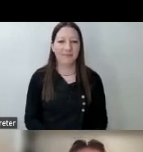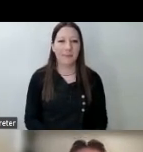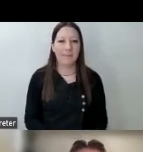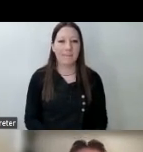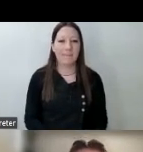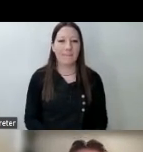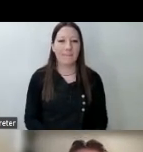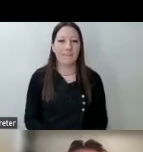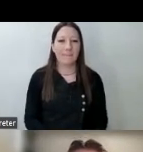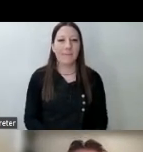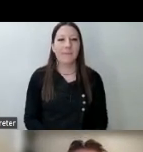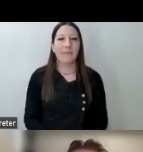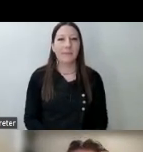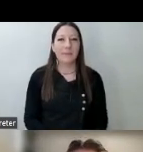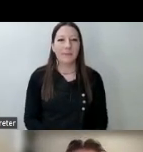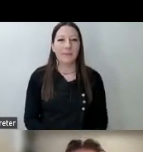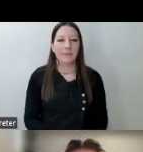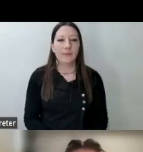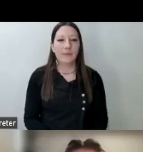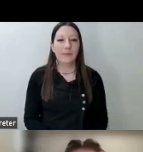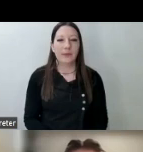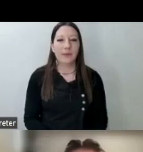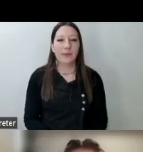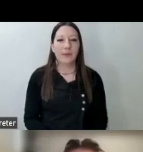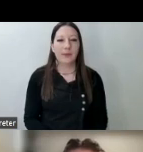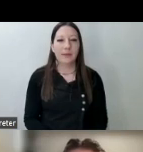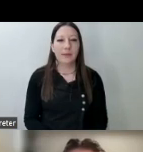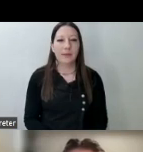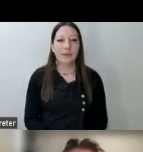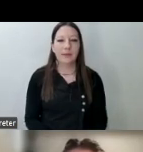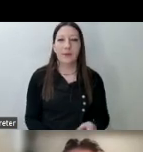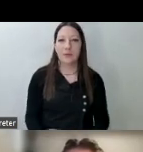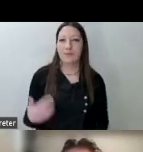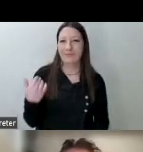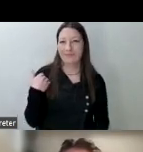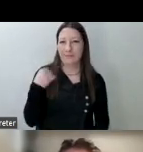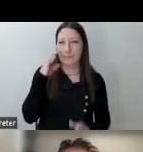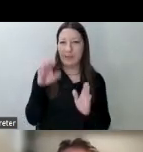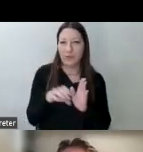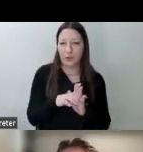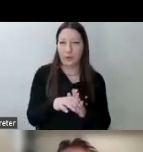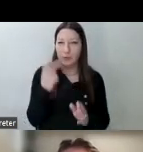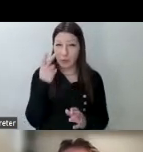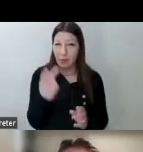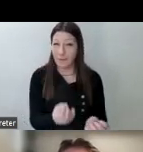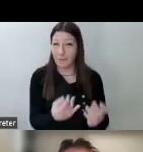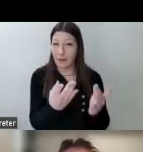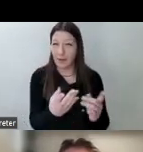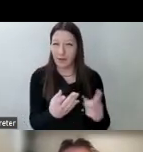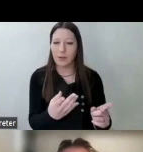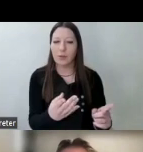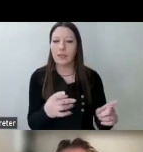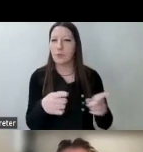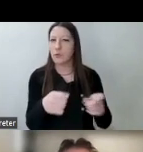So while the fire I showed on the previous slide wasn't able to spread very far, there was a regular presence of fire activities